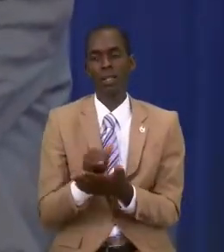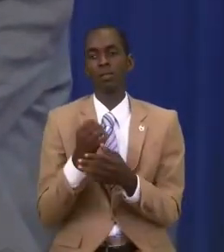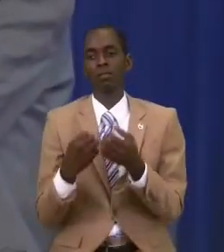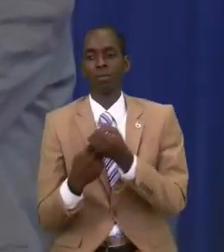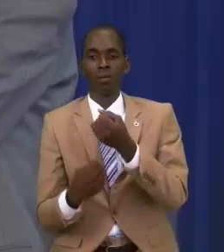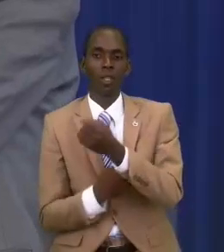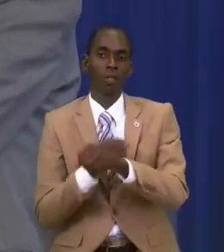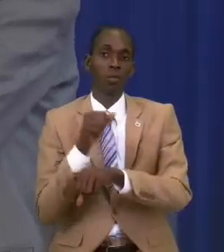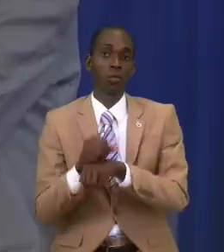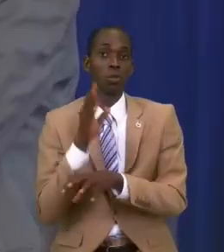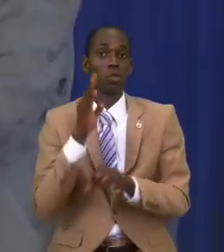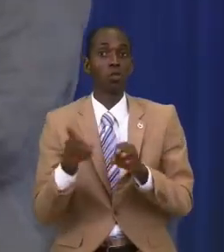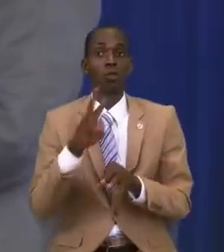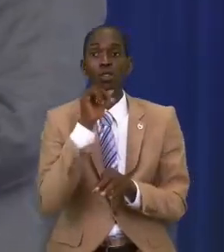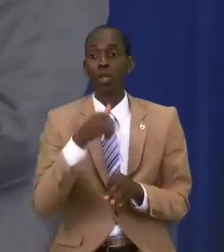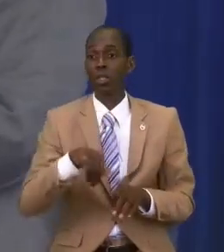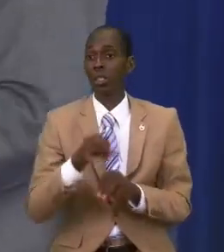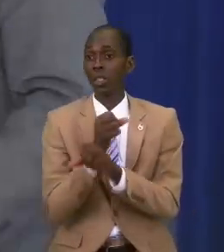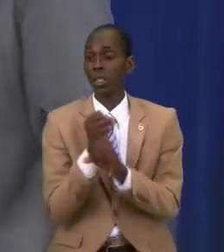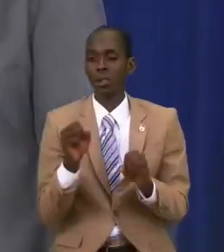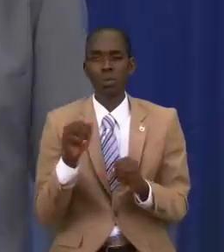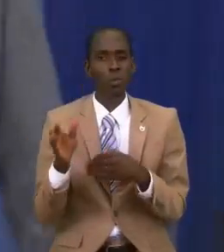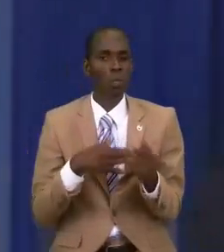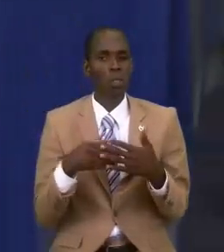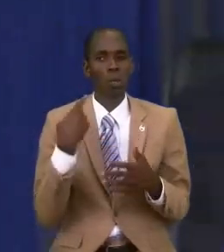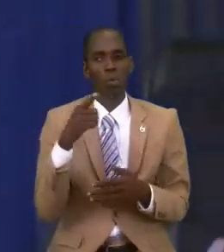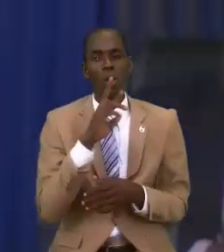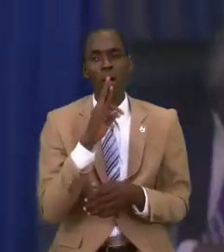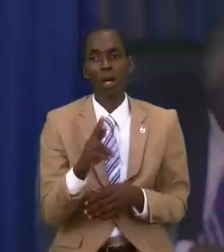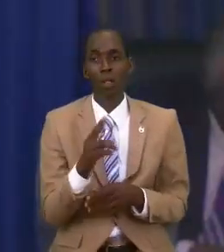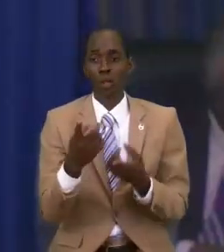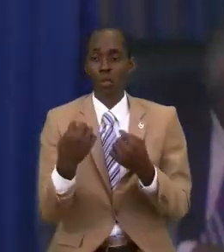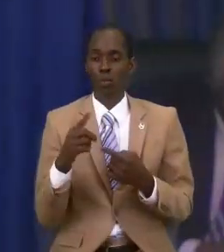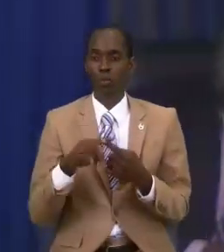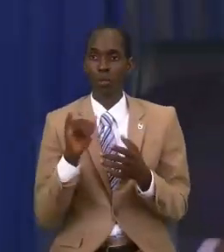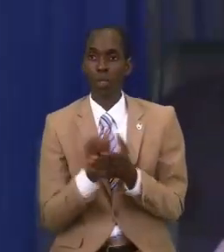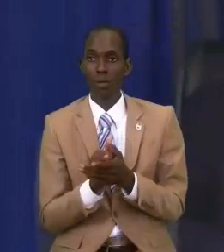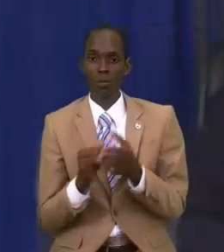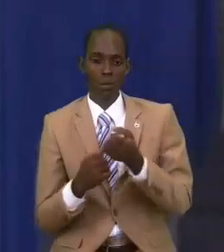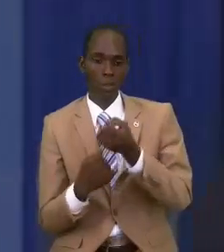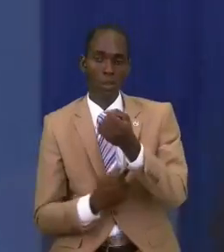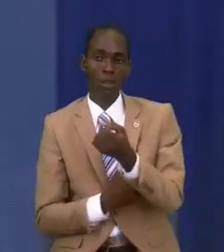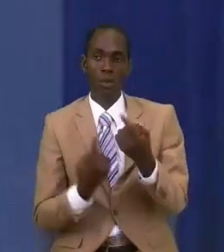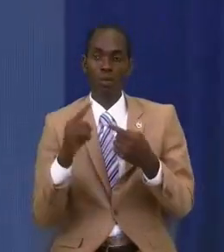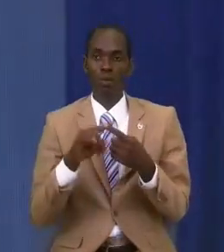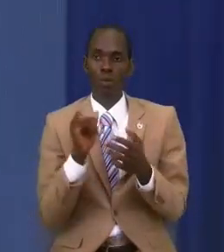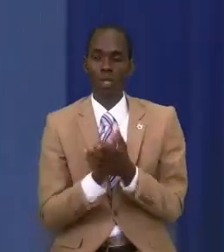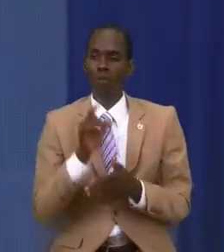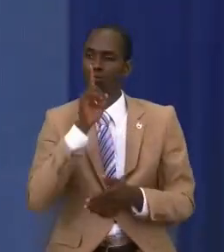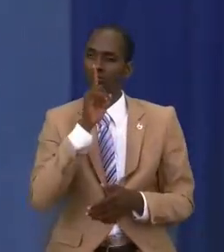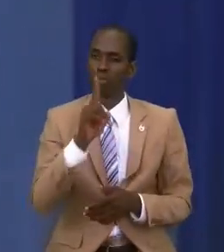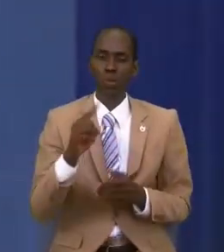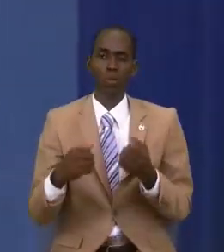that foundation. You come to that sure foundation. You come to that cornerstone, and then you